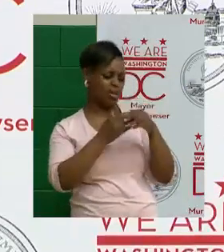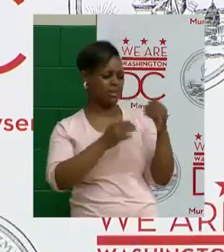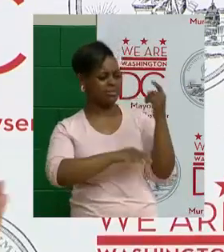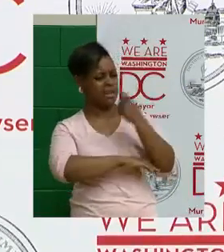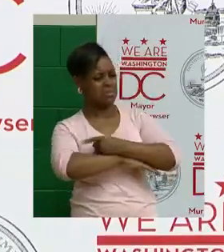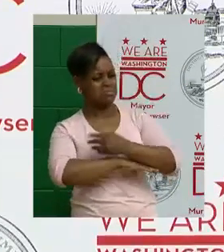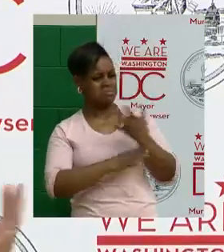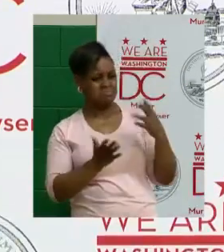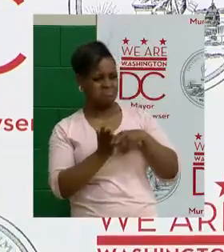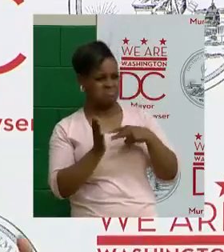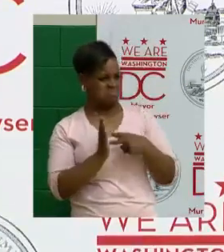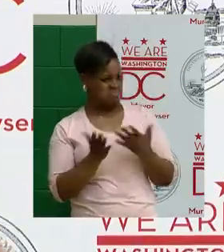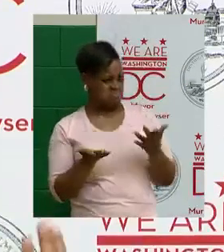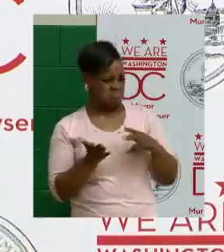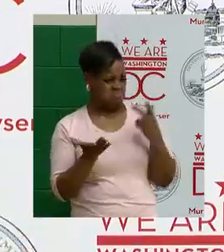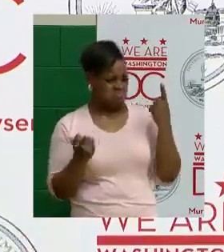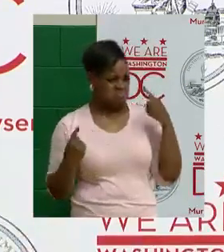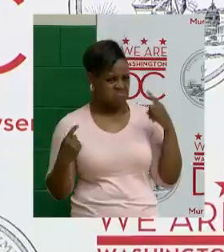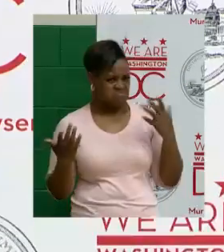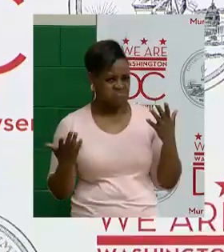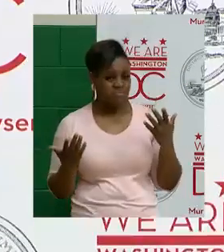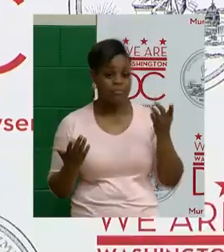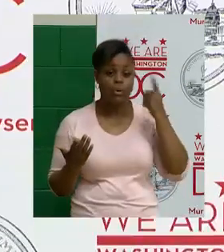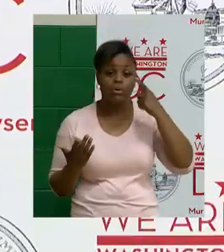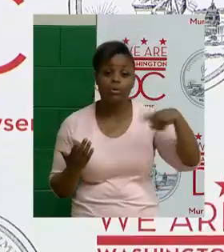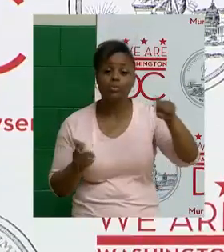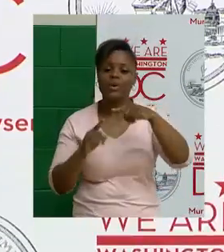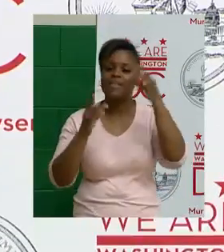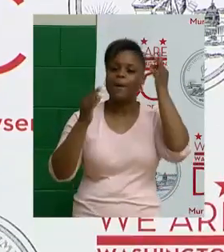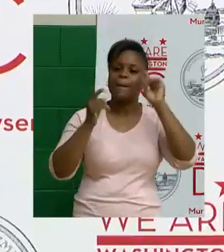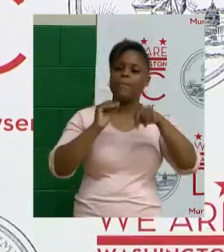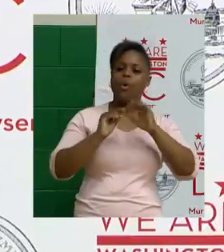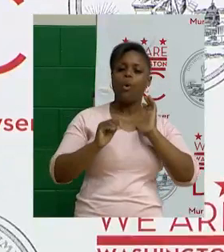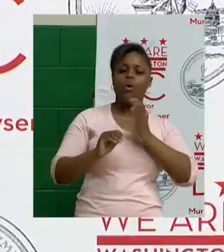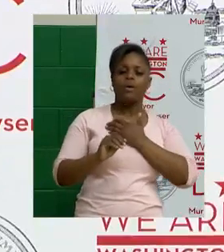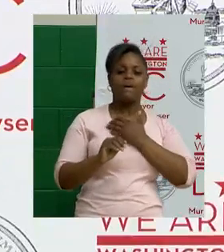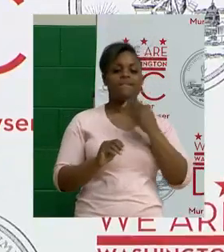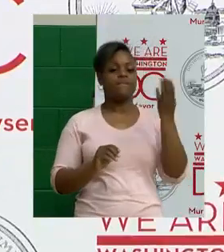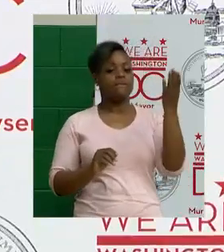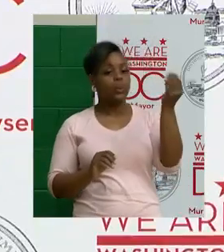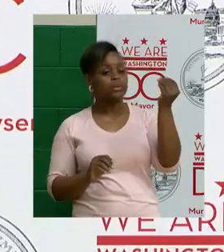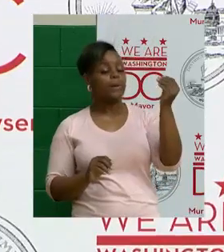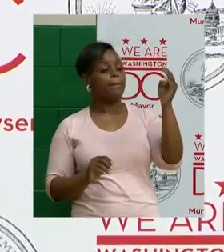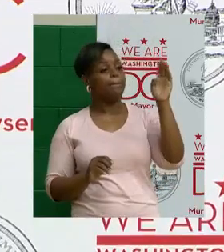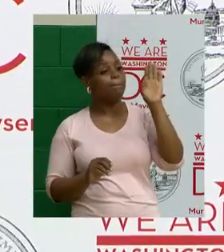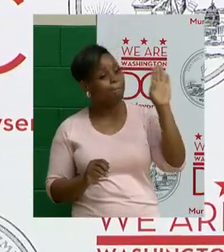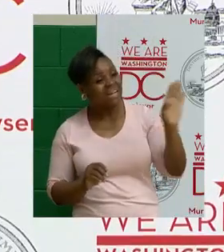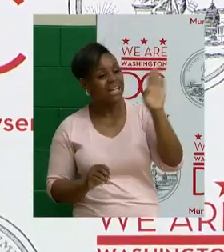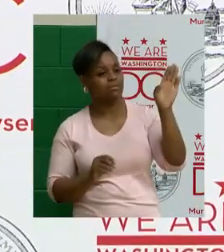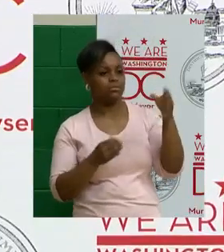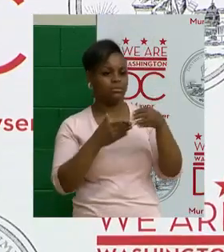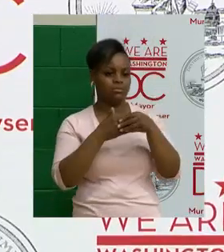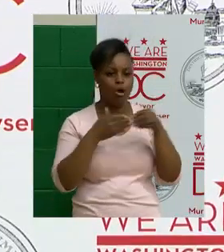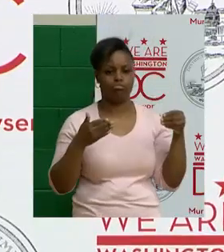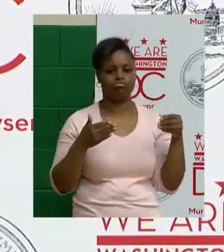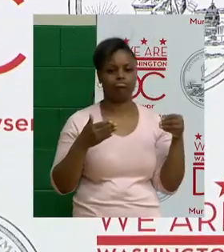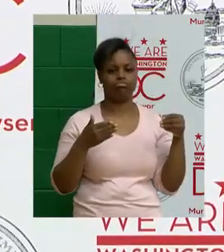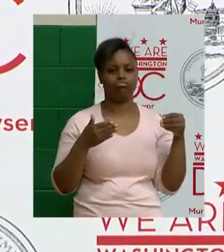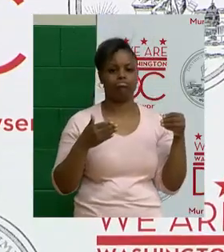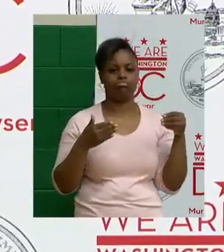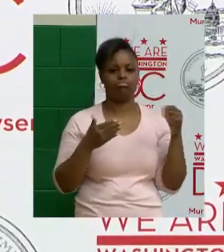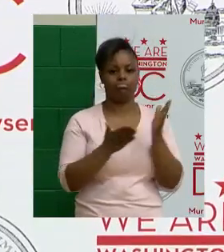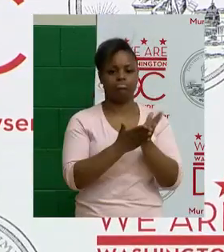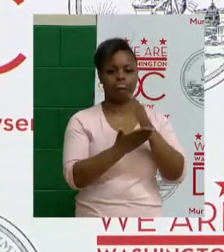meant for you to think about our $14-plus billion budget as you think about your own budgets at